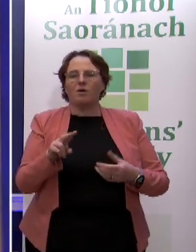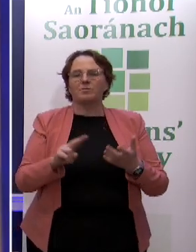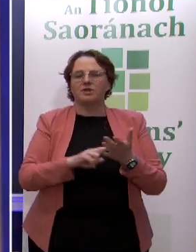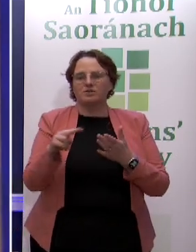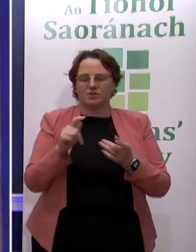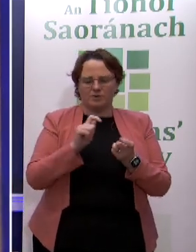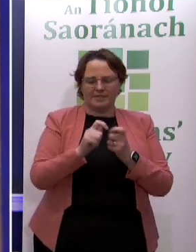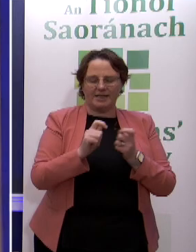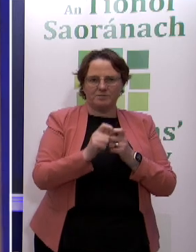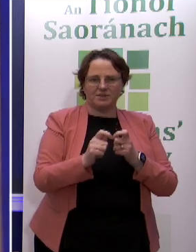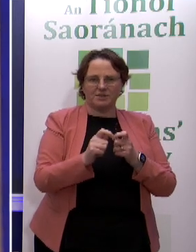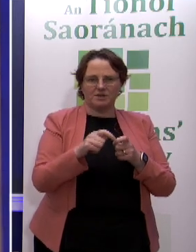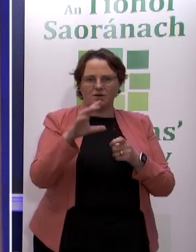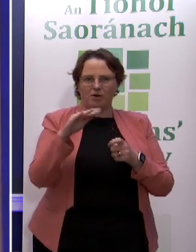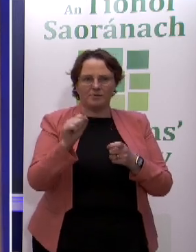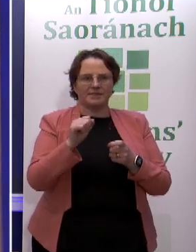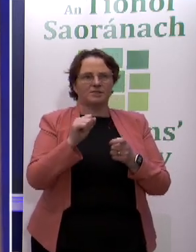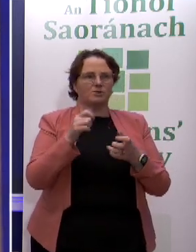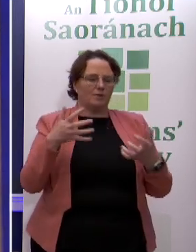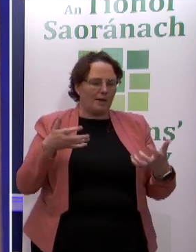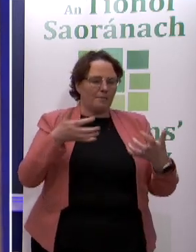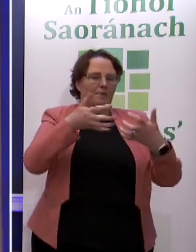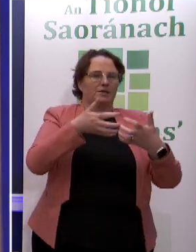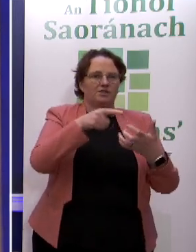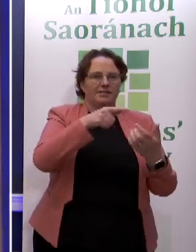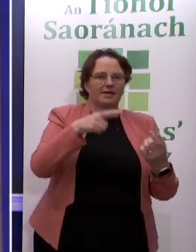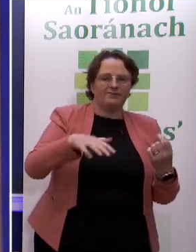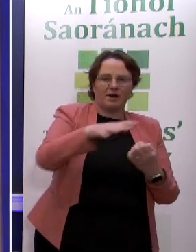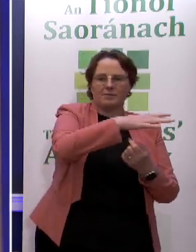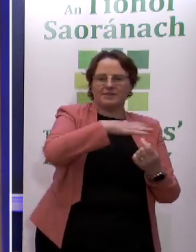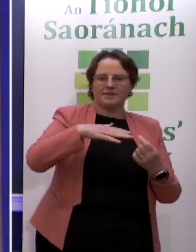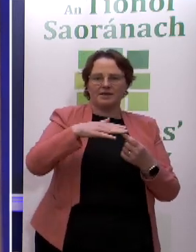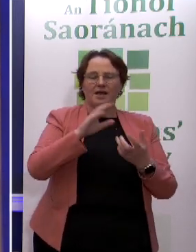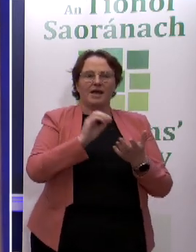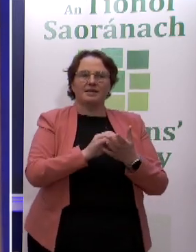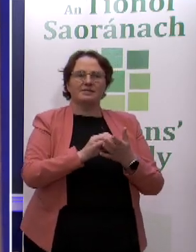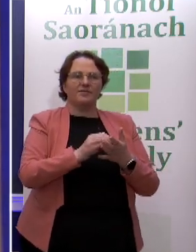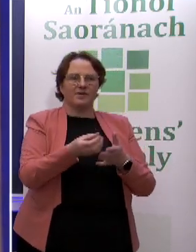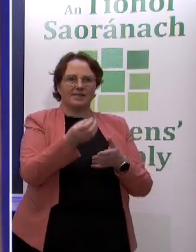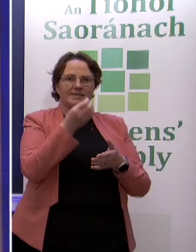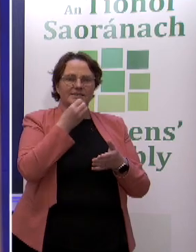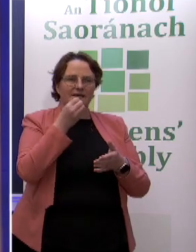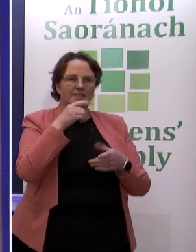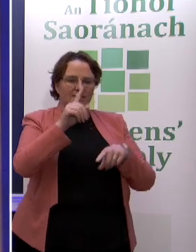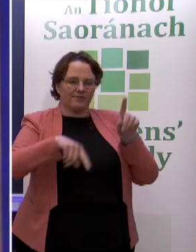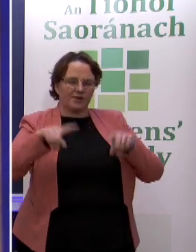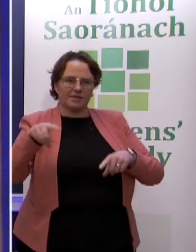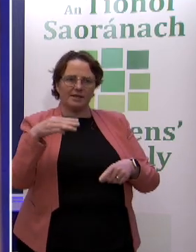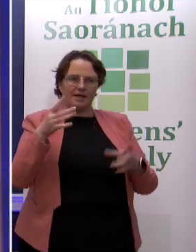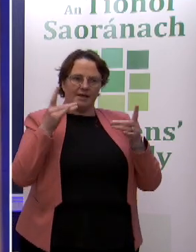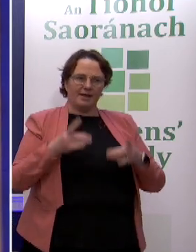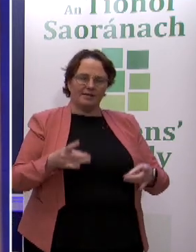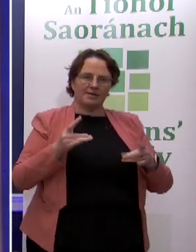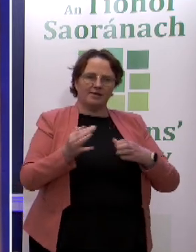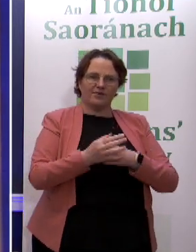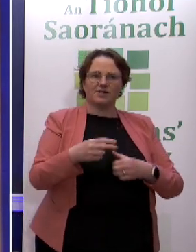adapt crops as environments change. And of course, a diverse diet is also healthy for us. So we're back to this idea of human